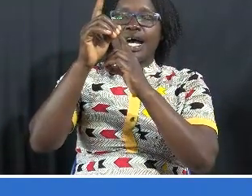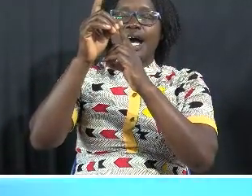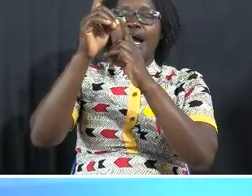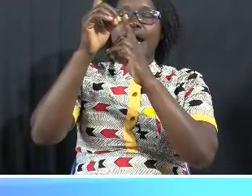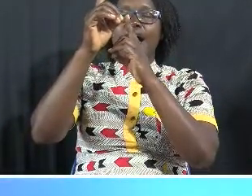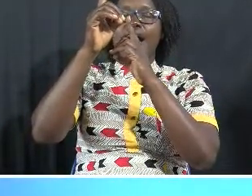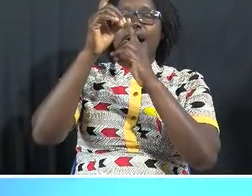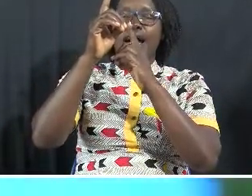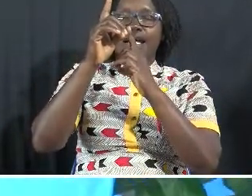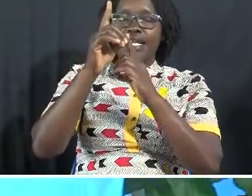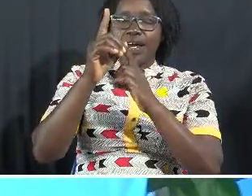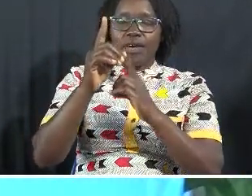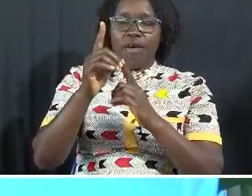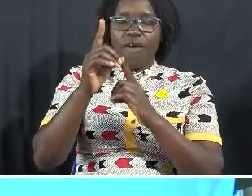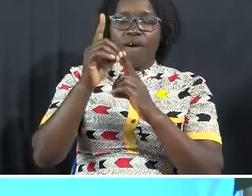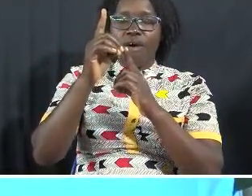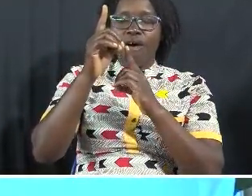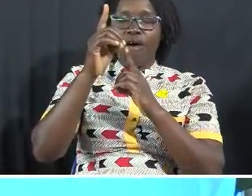anakuja,